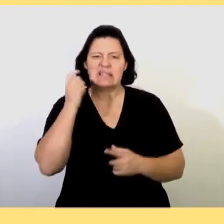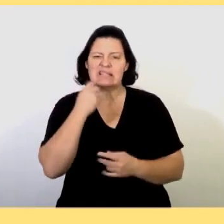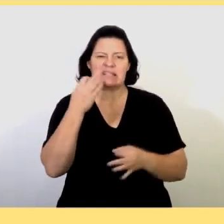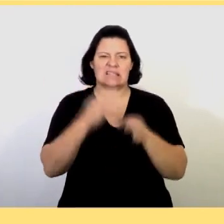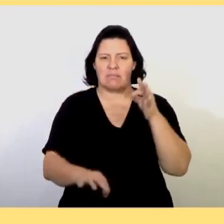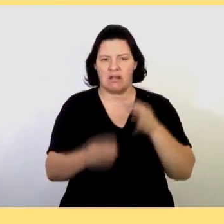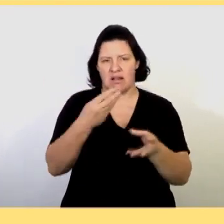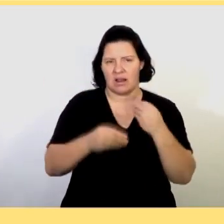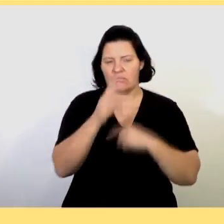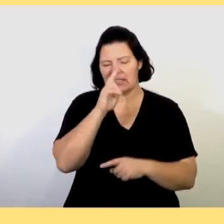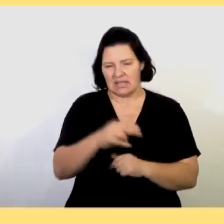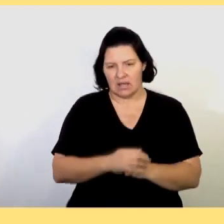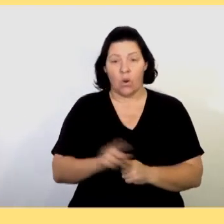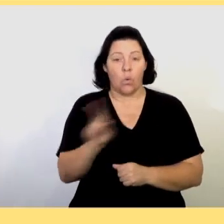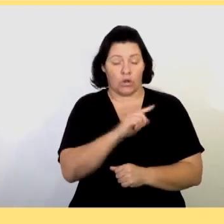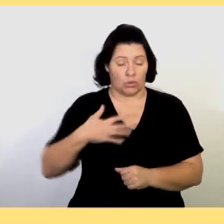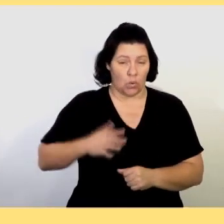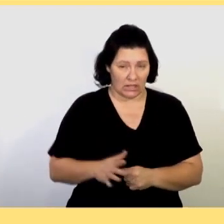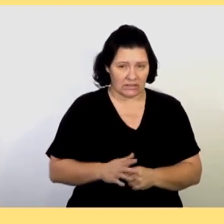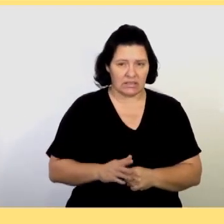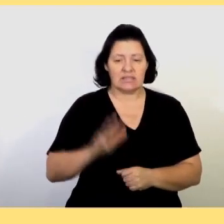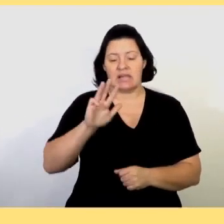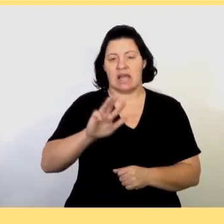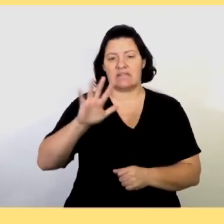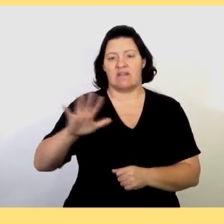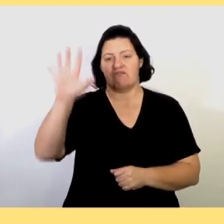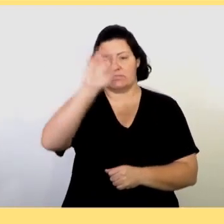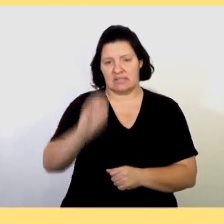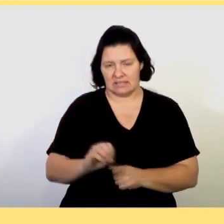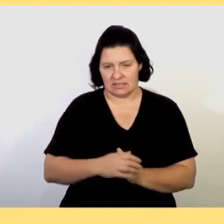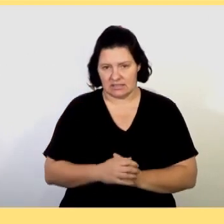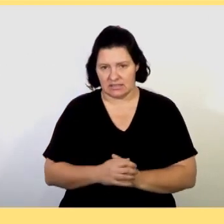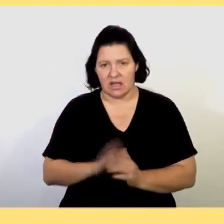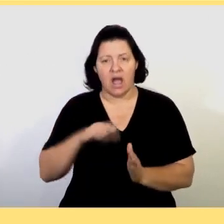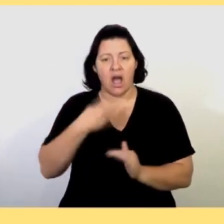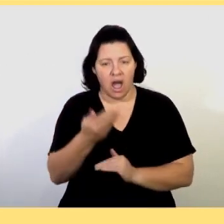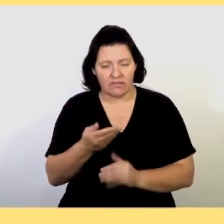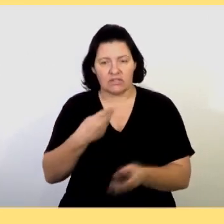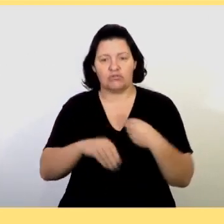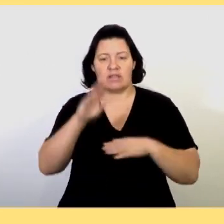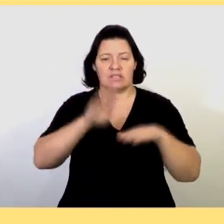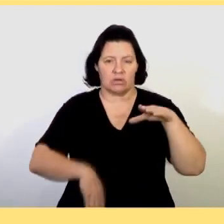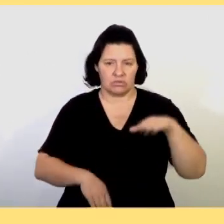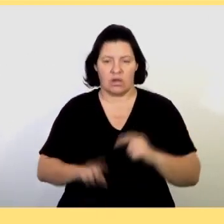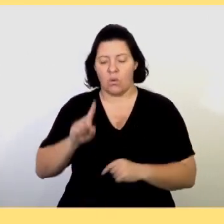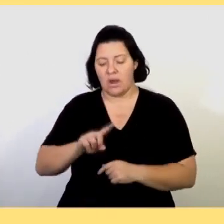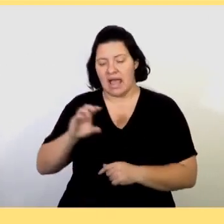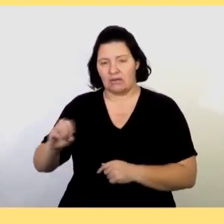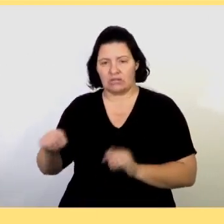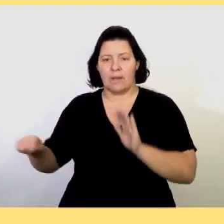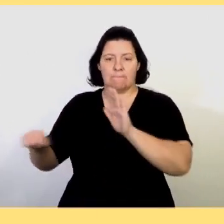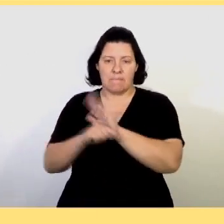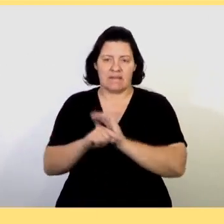simple calculation, as you can see here. What we want is the 95% after the trade discount,